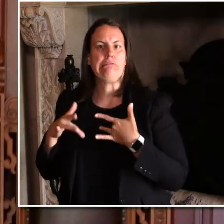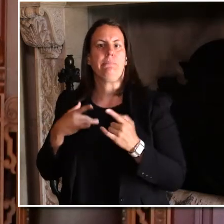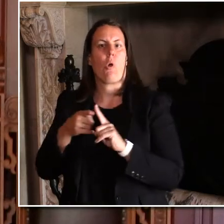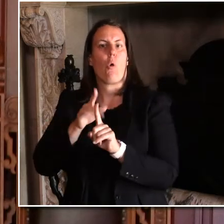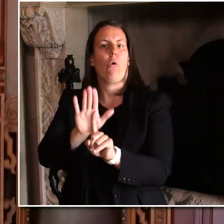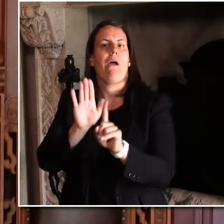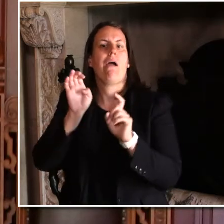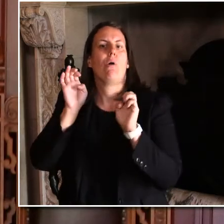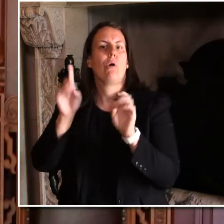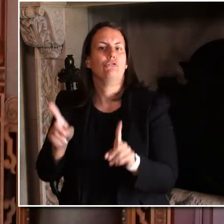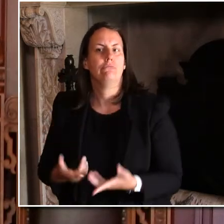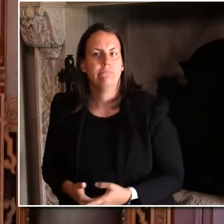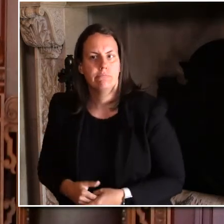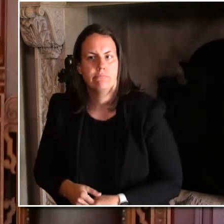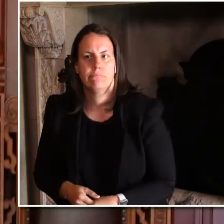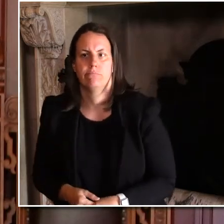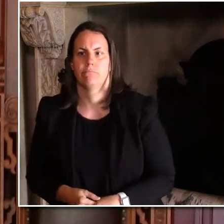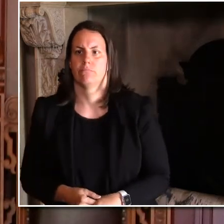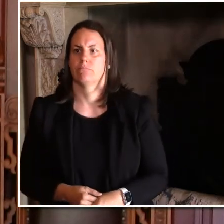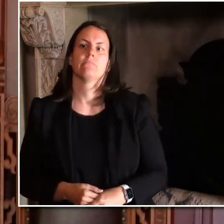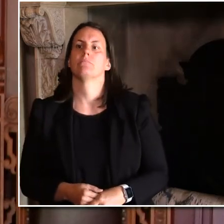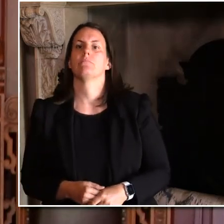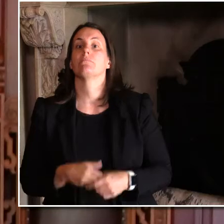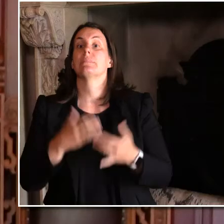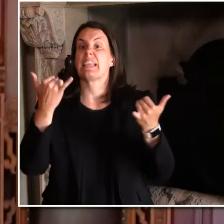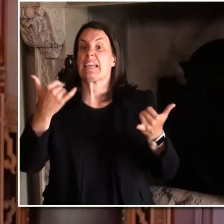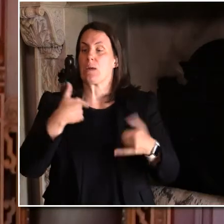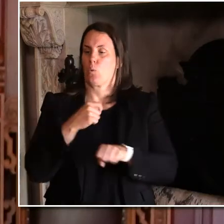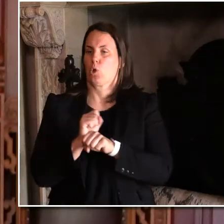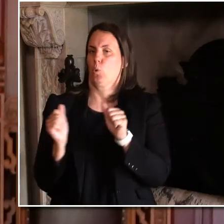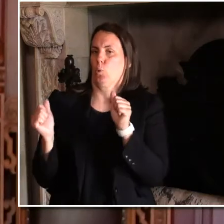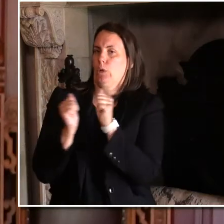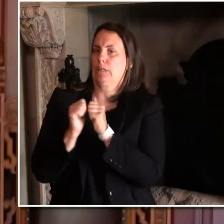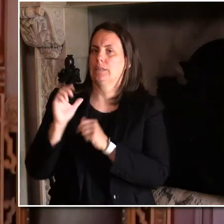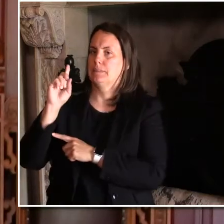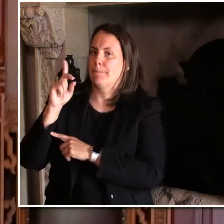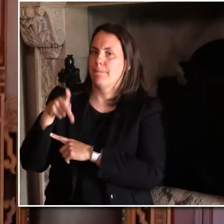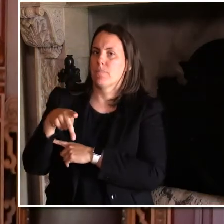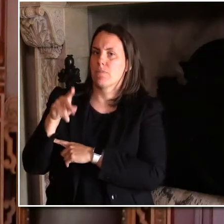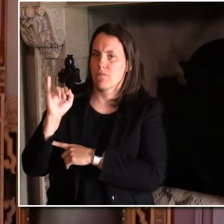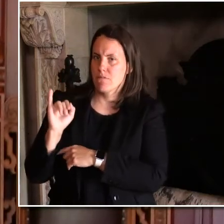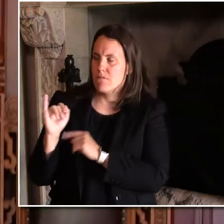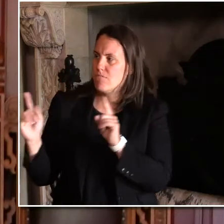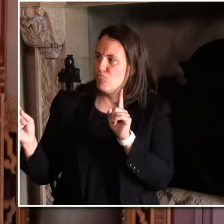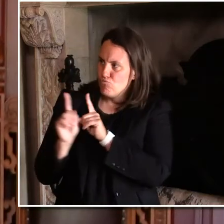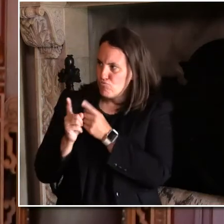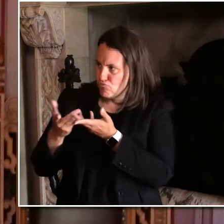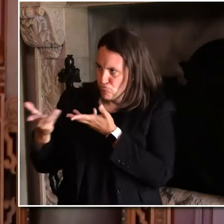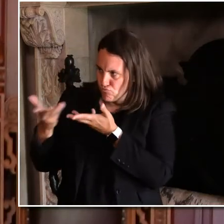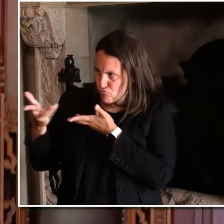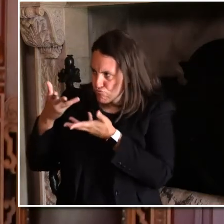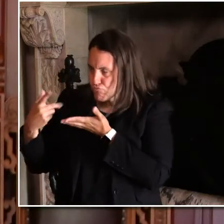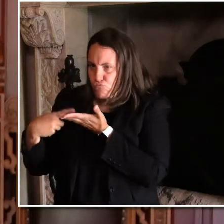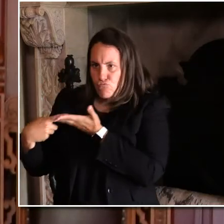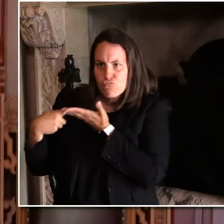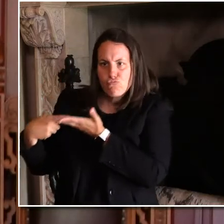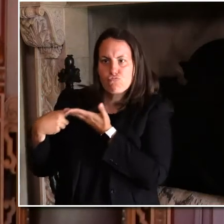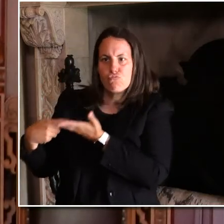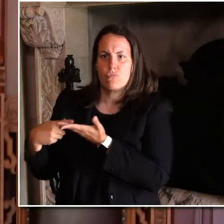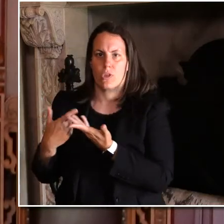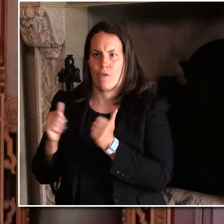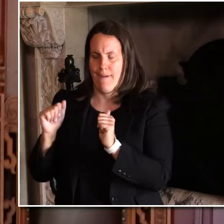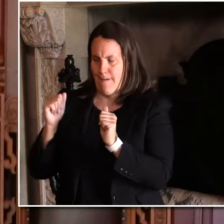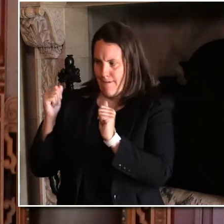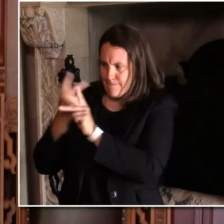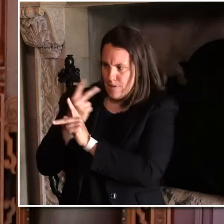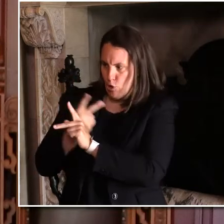Public Instruction, are putting in measures as best we can in schools to make sure that the virus is not introduced,